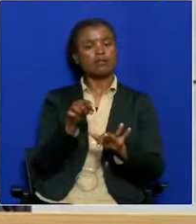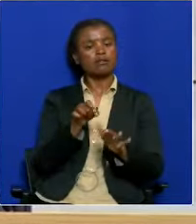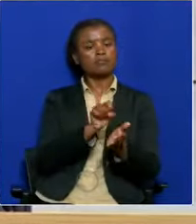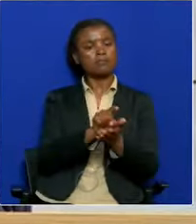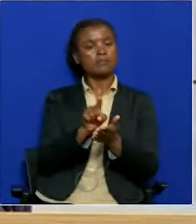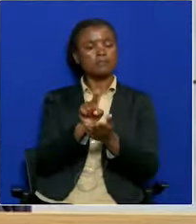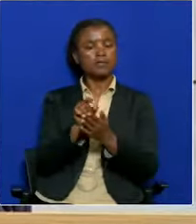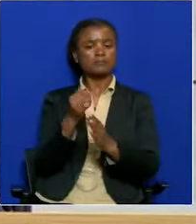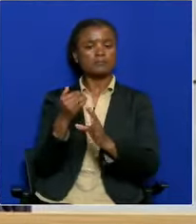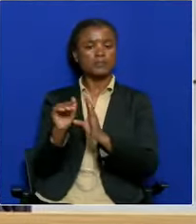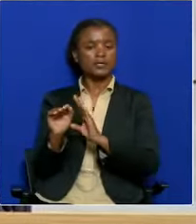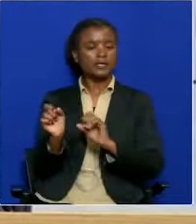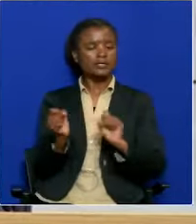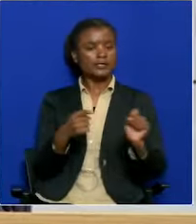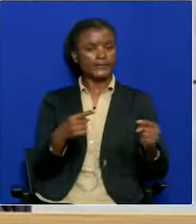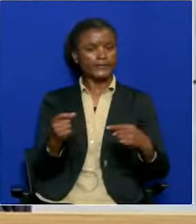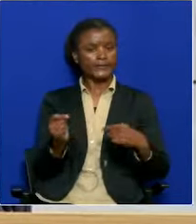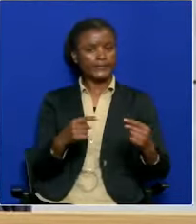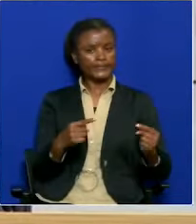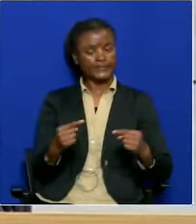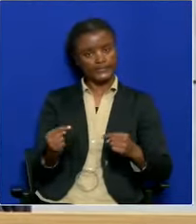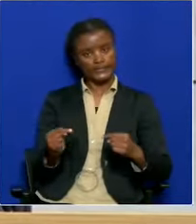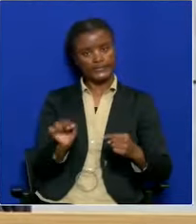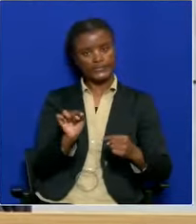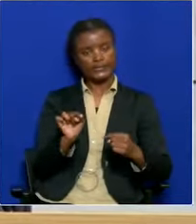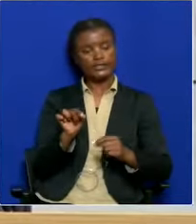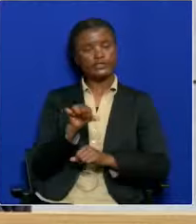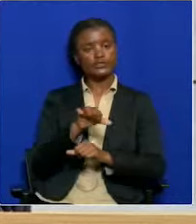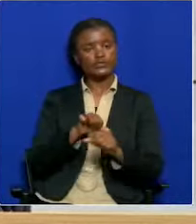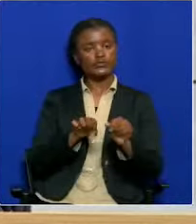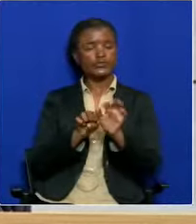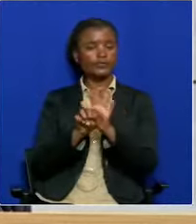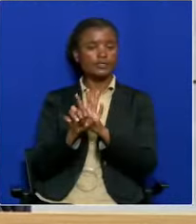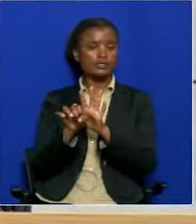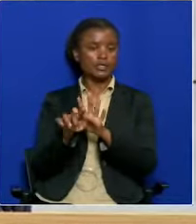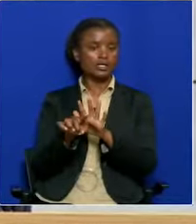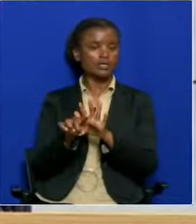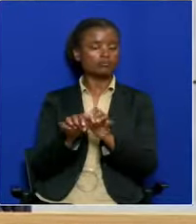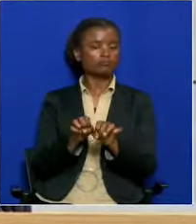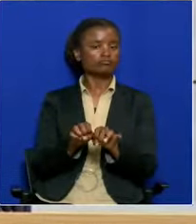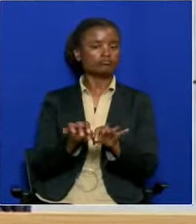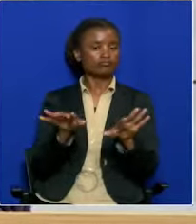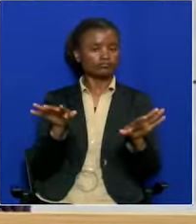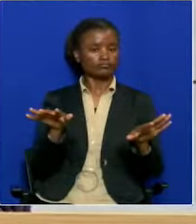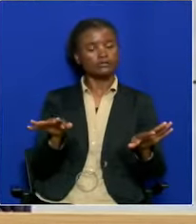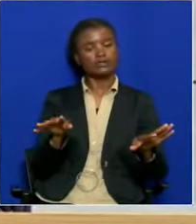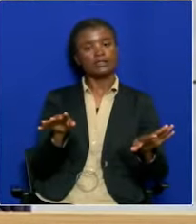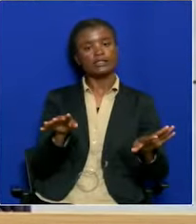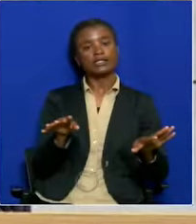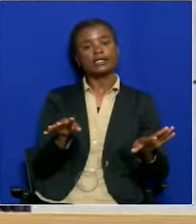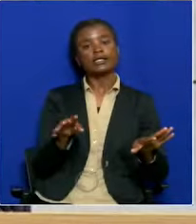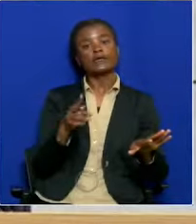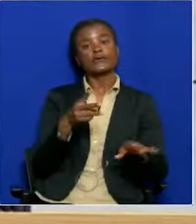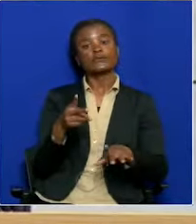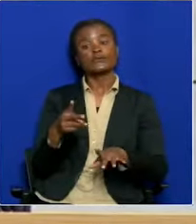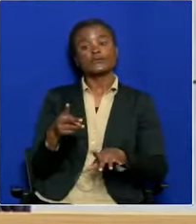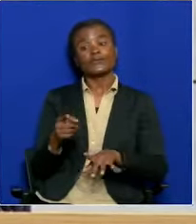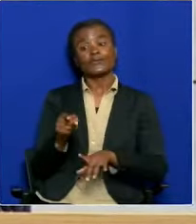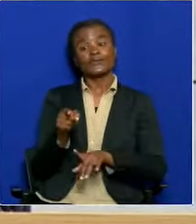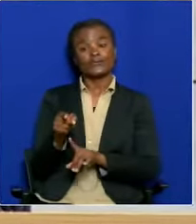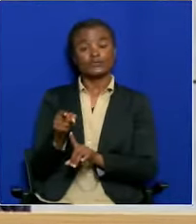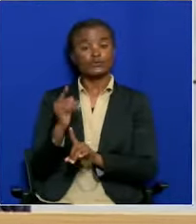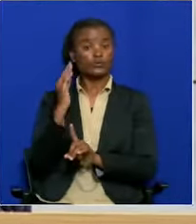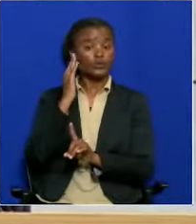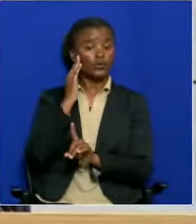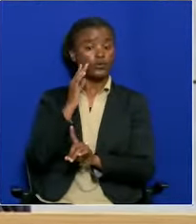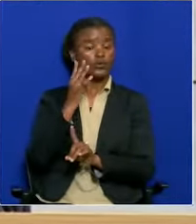messages in social media and so forth, and like this one where we knew there was a departmental, and